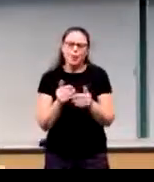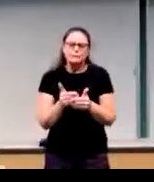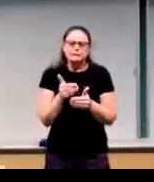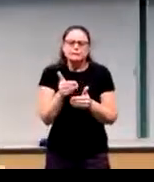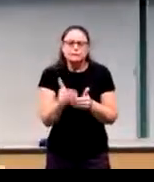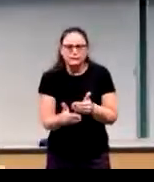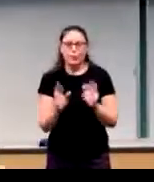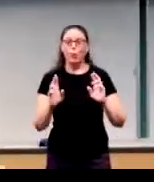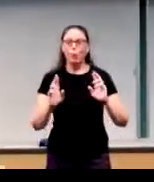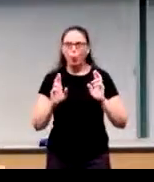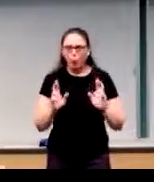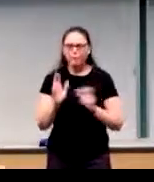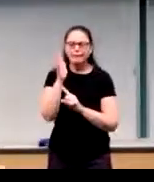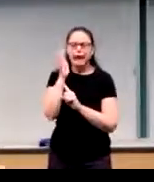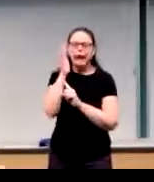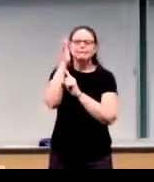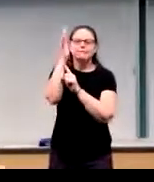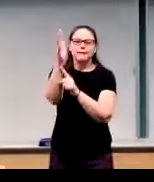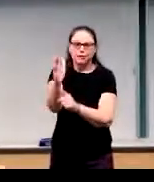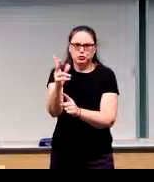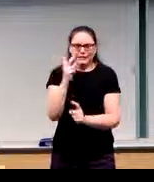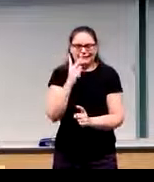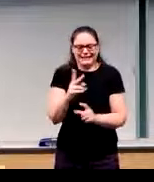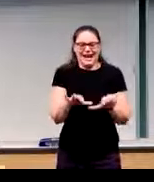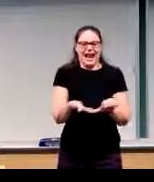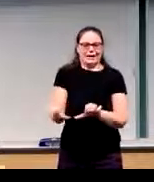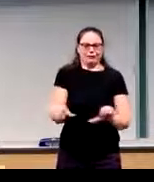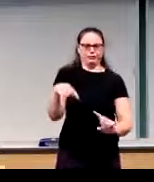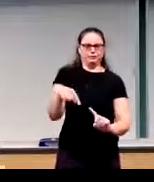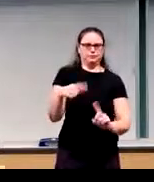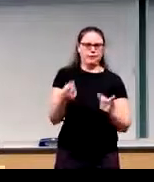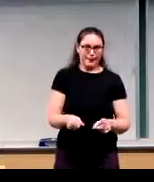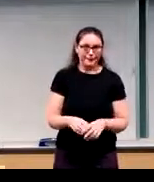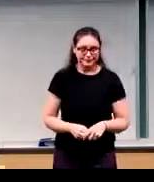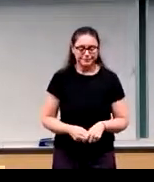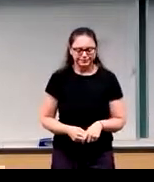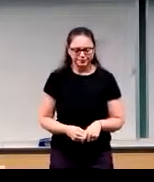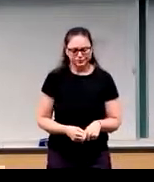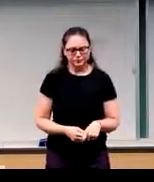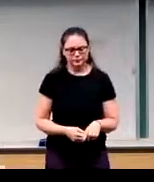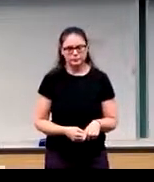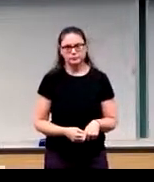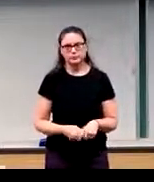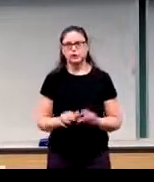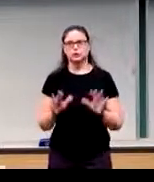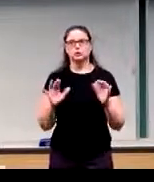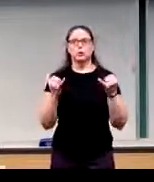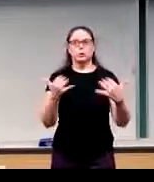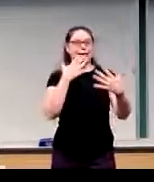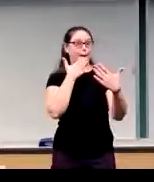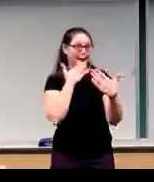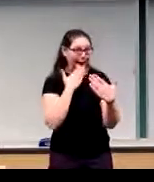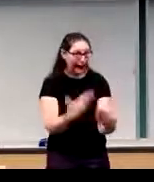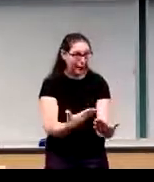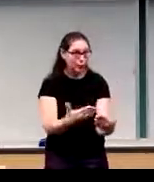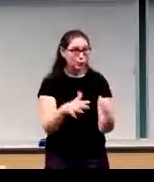hopefully eventually seeing action take place. So I'm going to end with thank you. I will